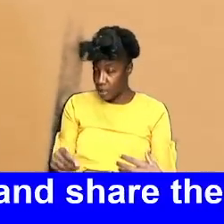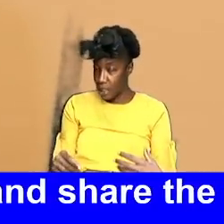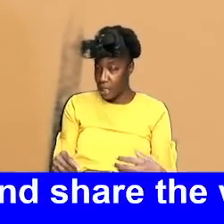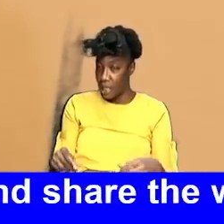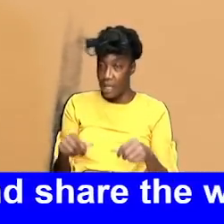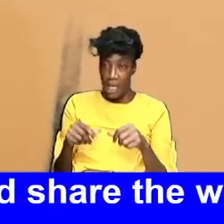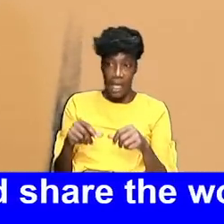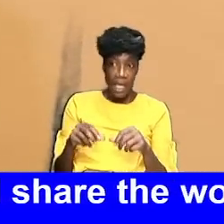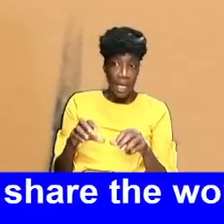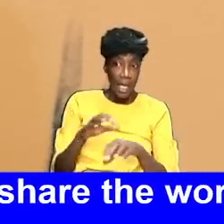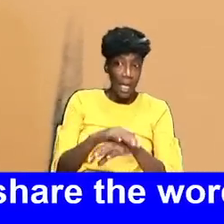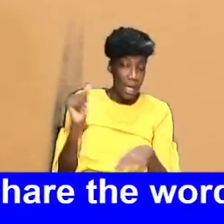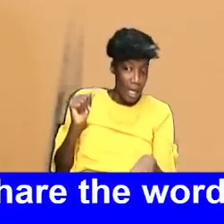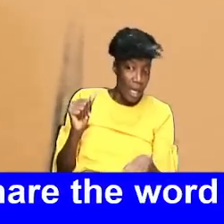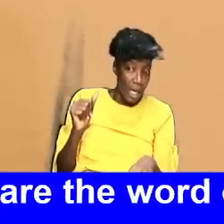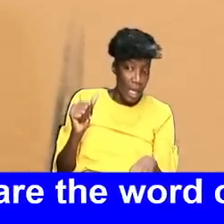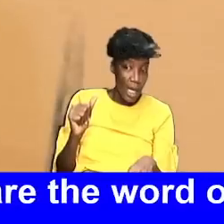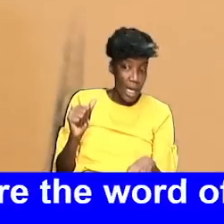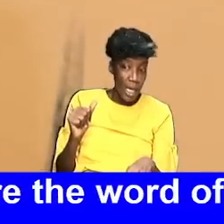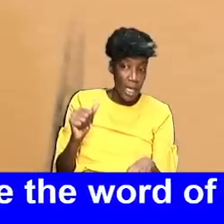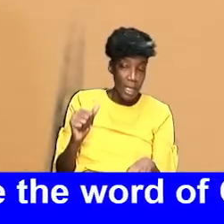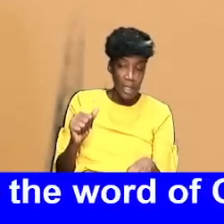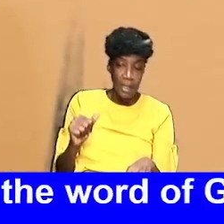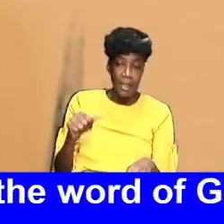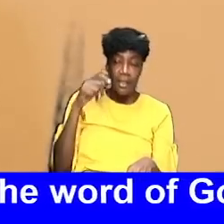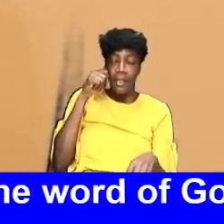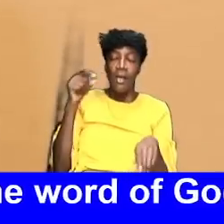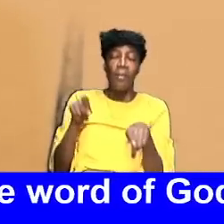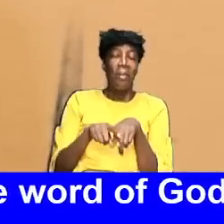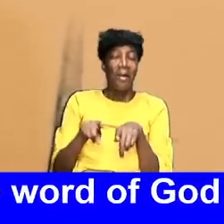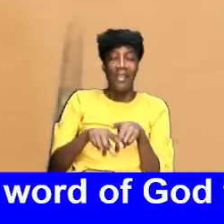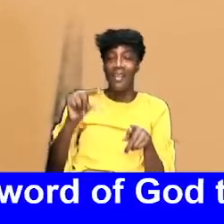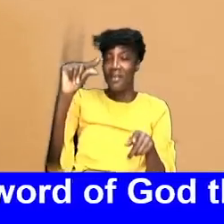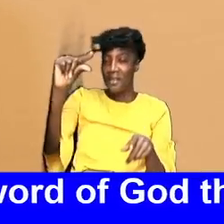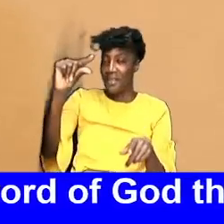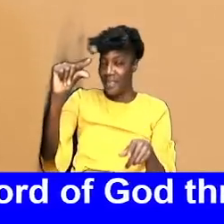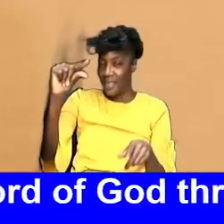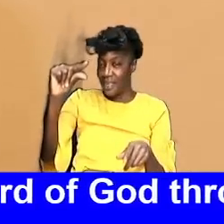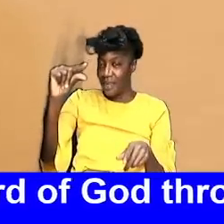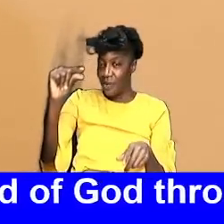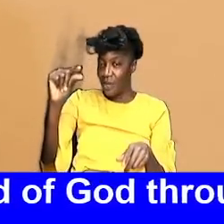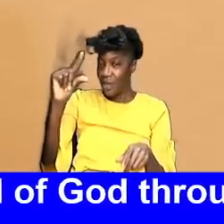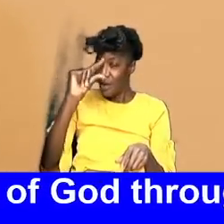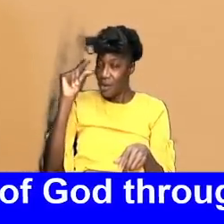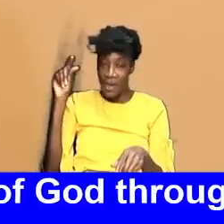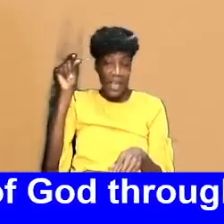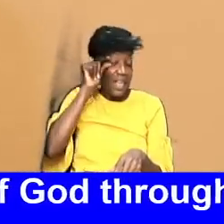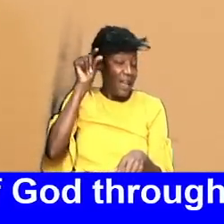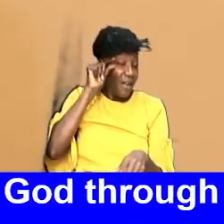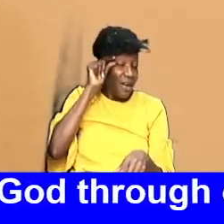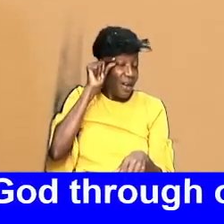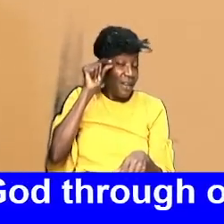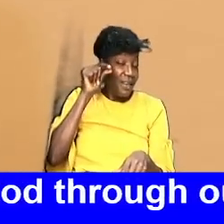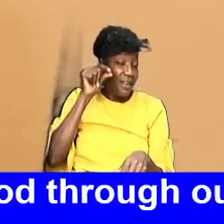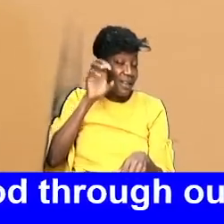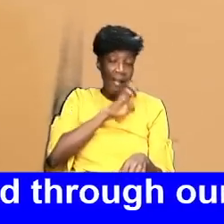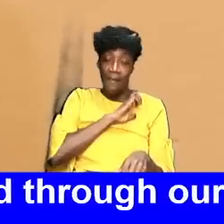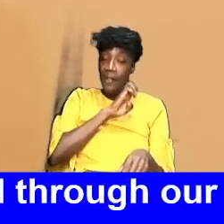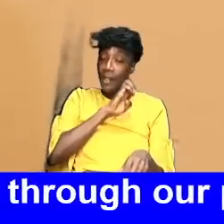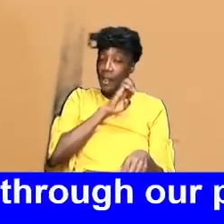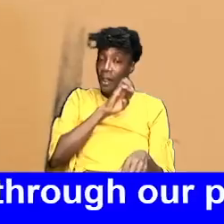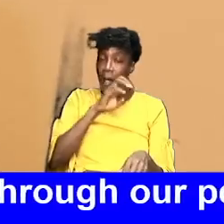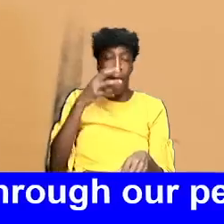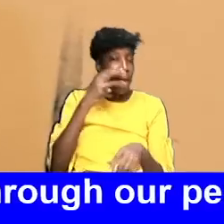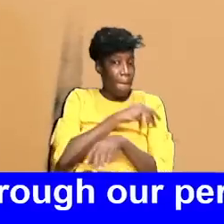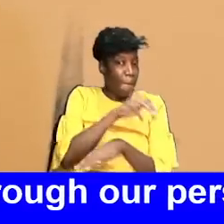group department, Brother Gary Gordon, Minister Mattox. Praise God. You can contact this